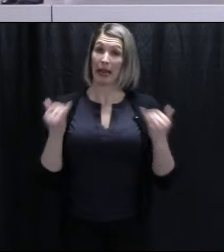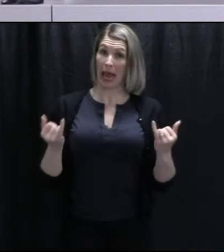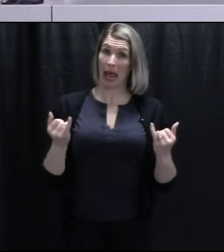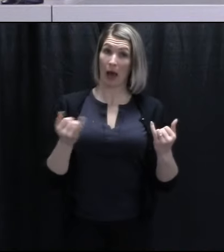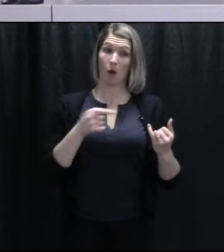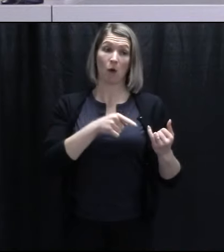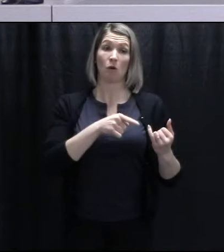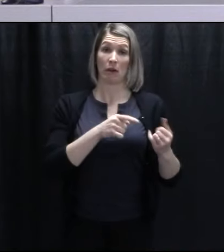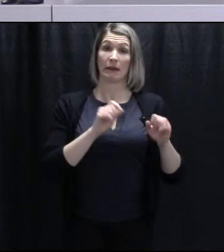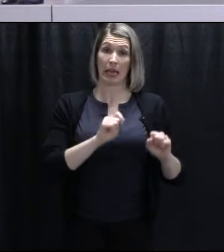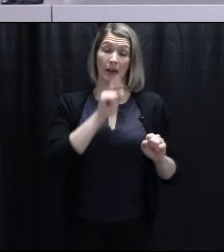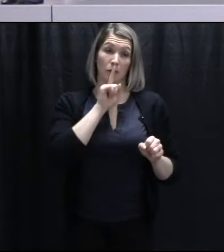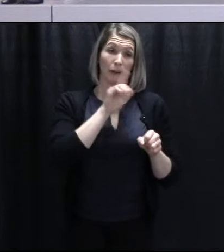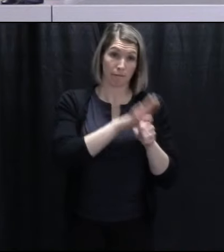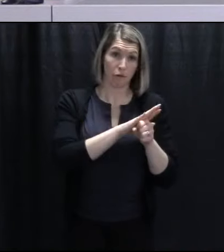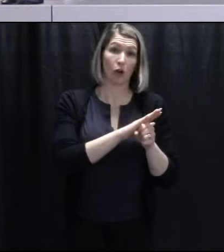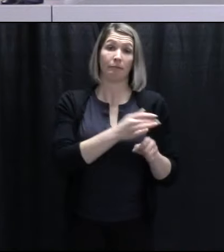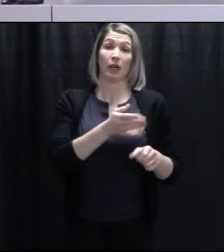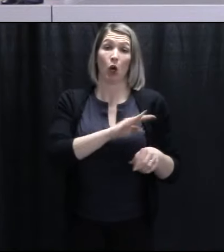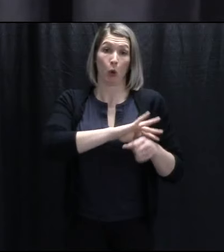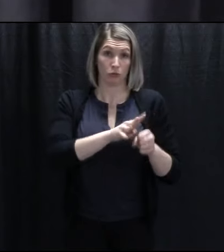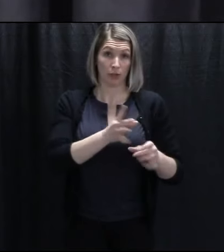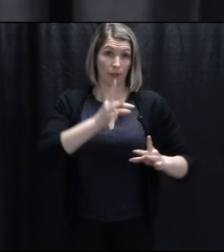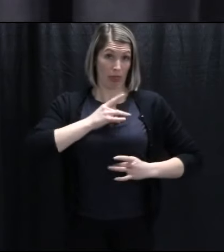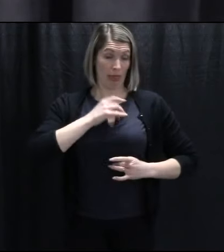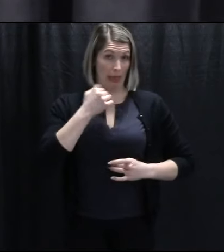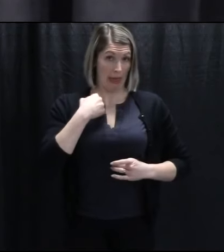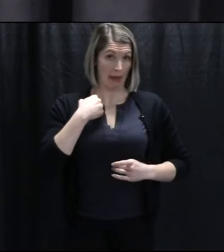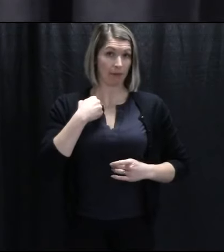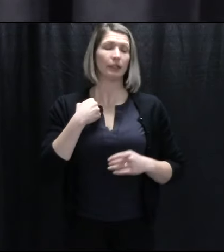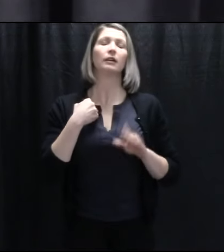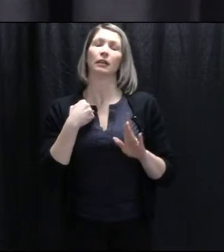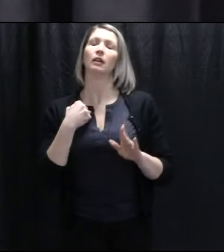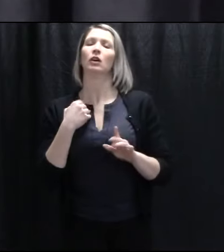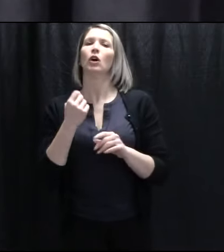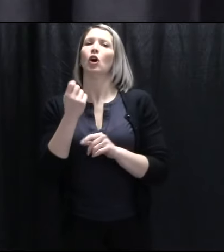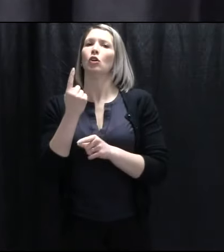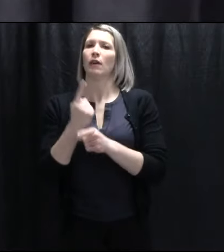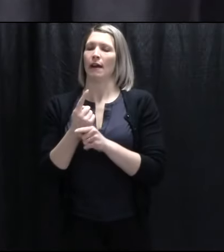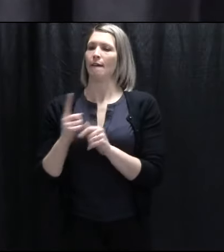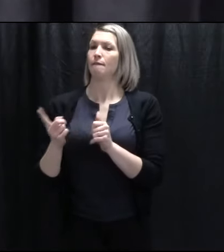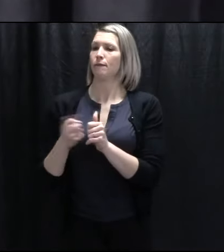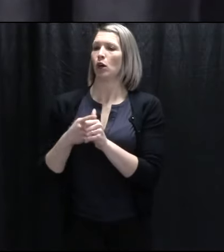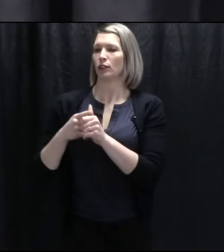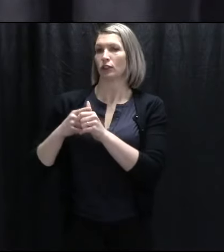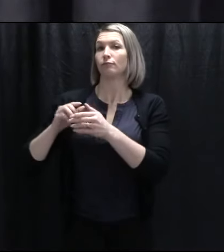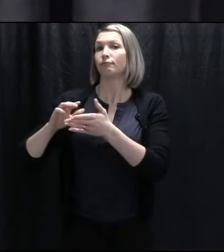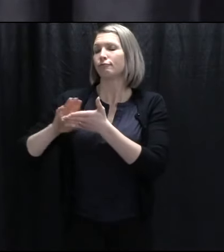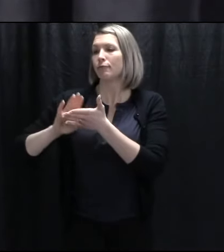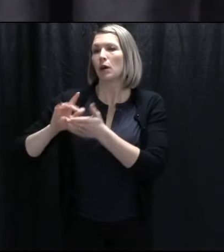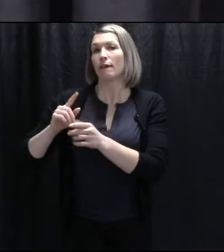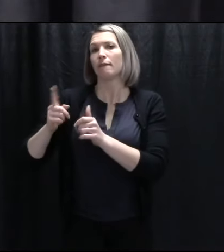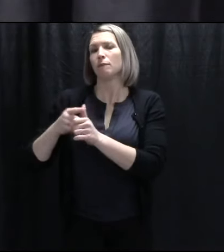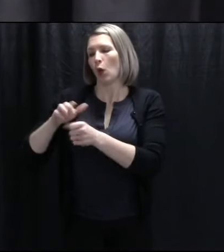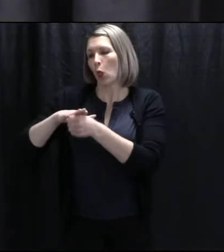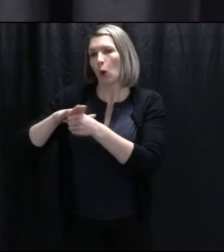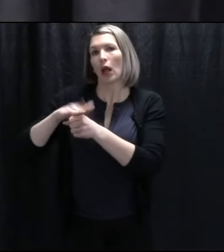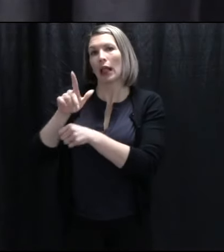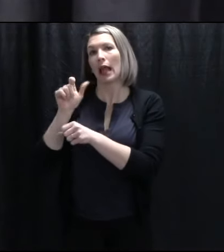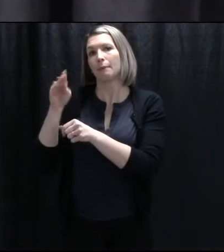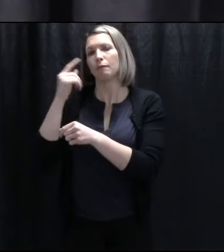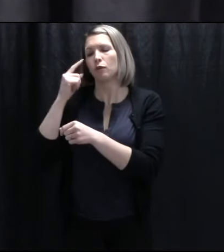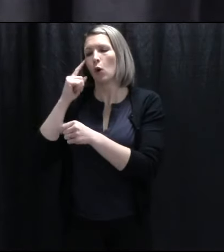test here? No, what happens is there's 2 parallel streams here. One is for diagnostic purposes, and what happens is the test